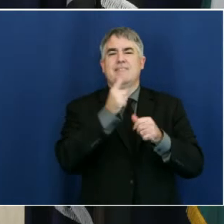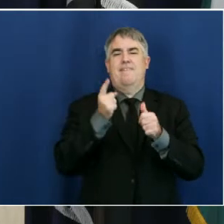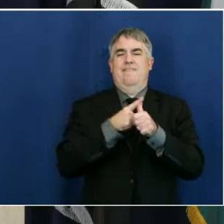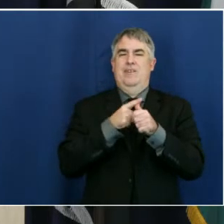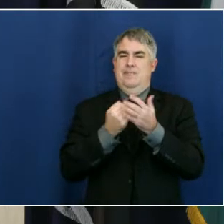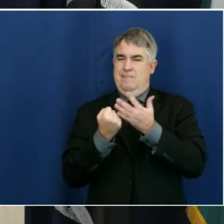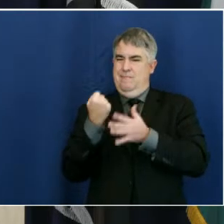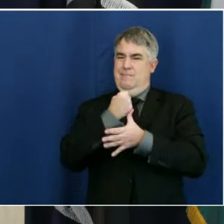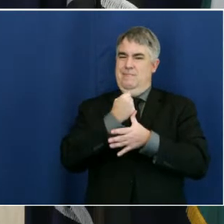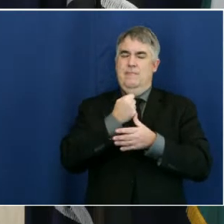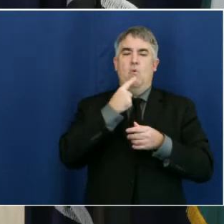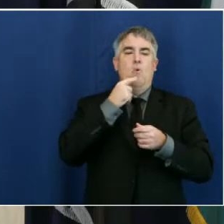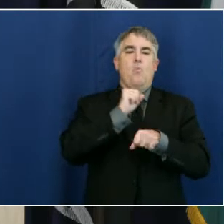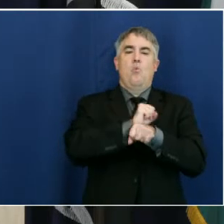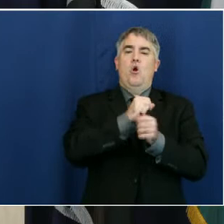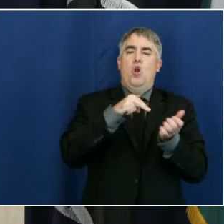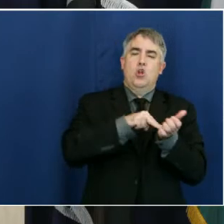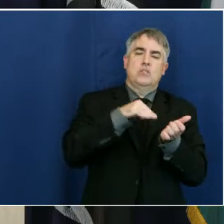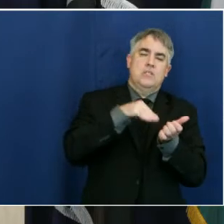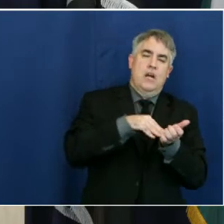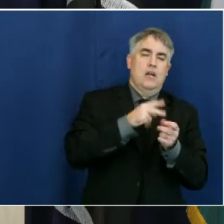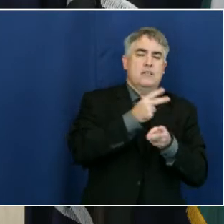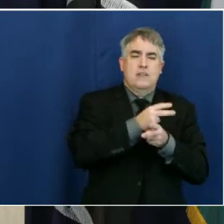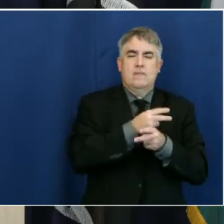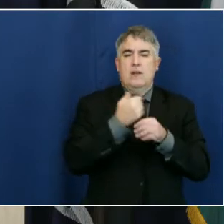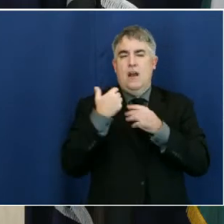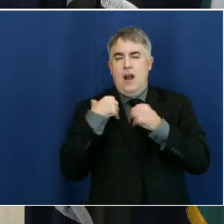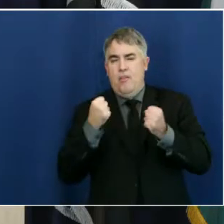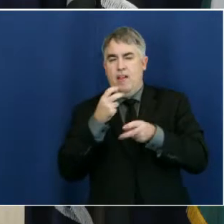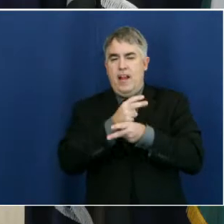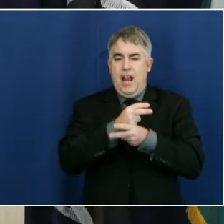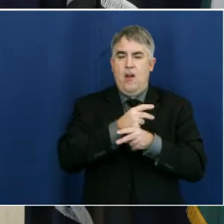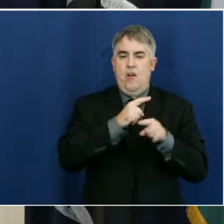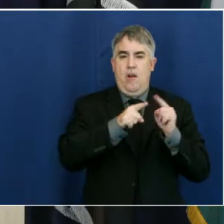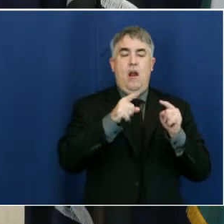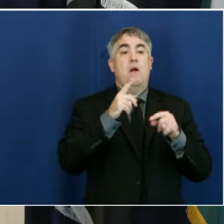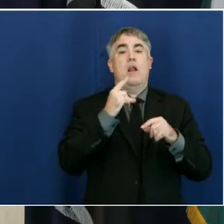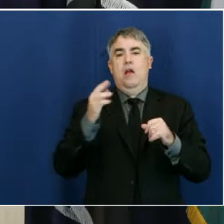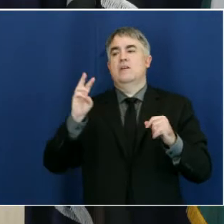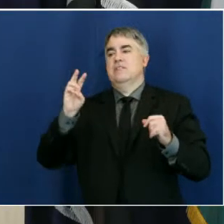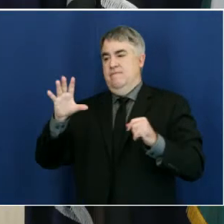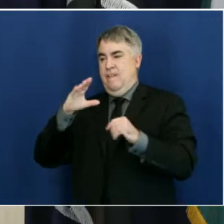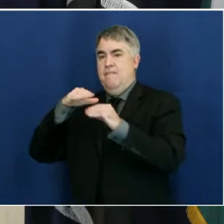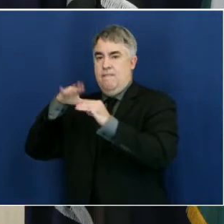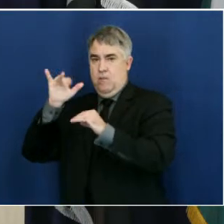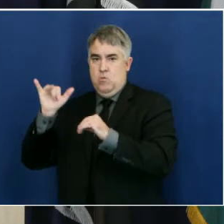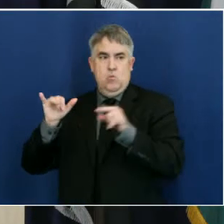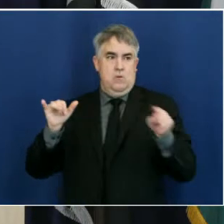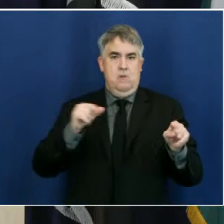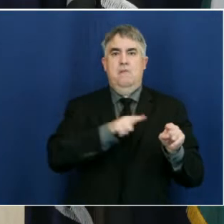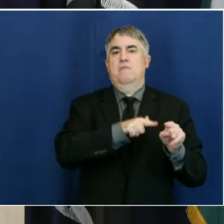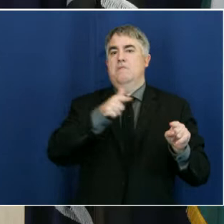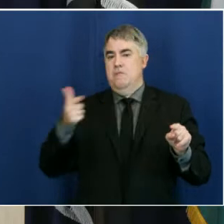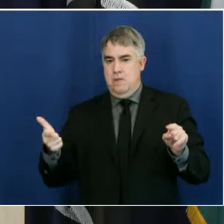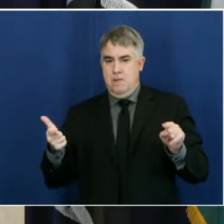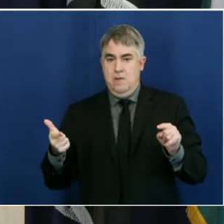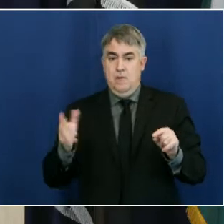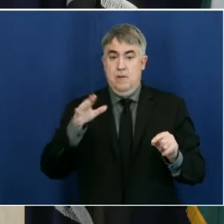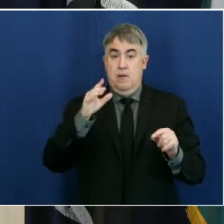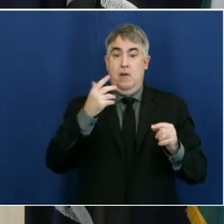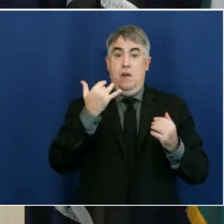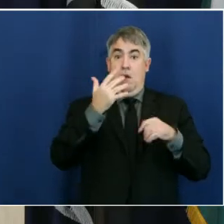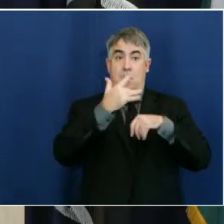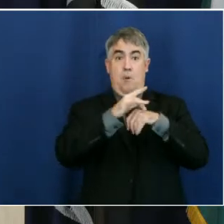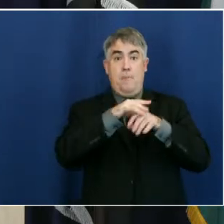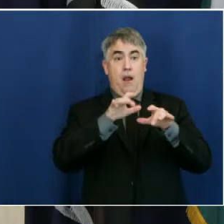those 75 and older. When we get through those and we start to see some slack in appointments, as Dr. Wooten has stated, when we get